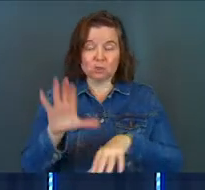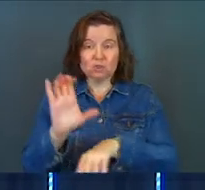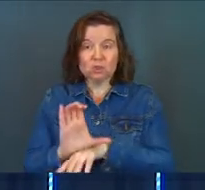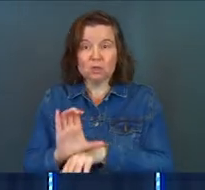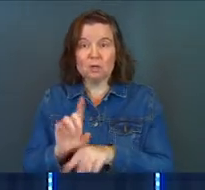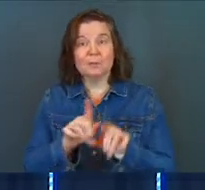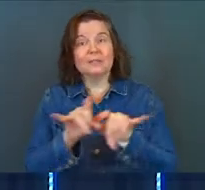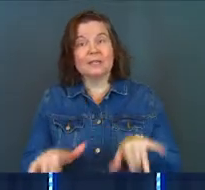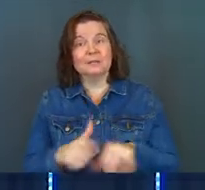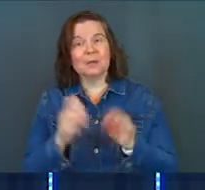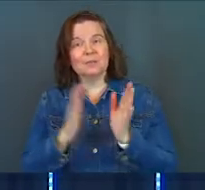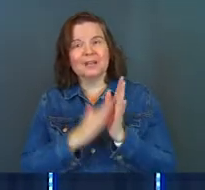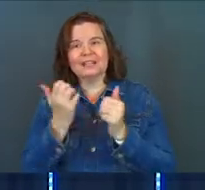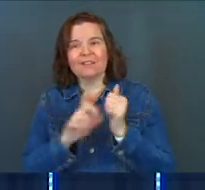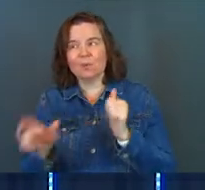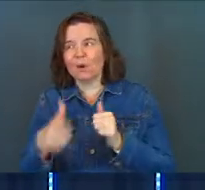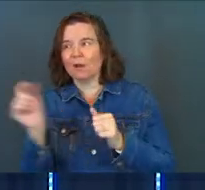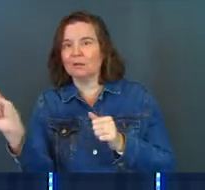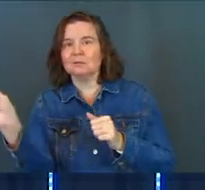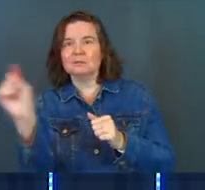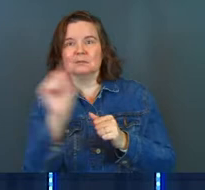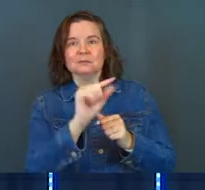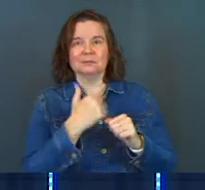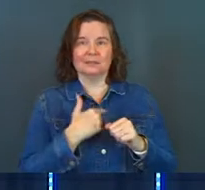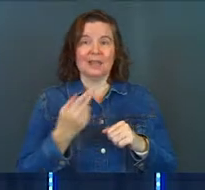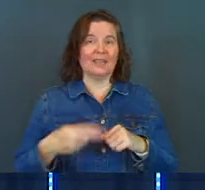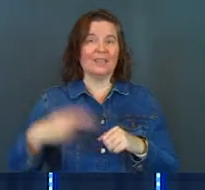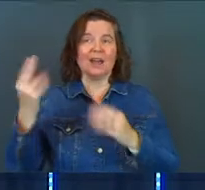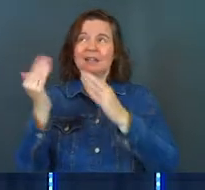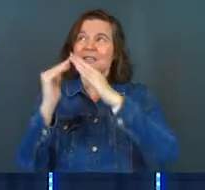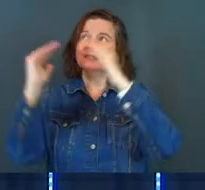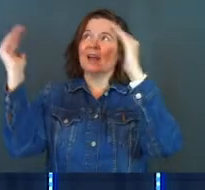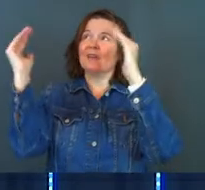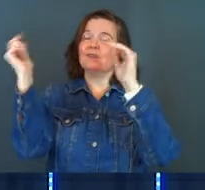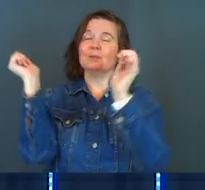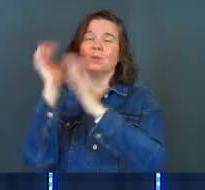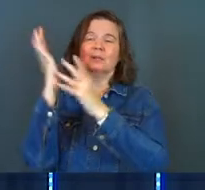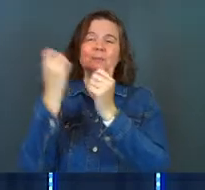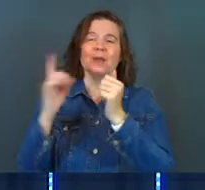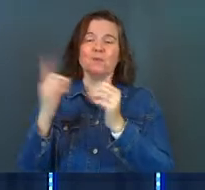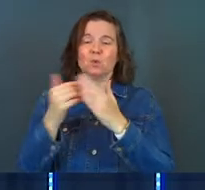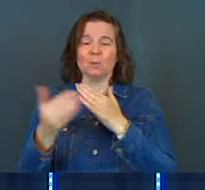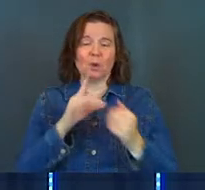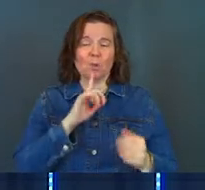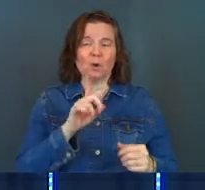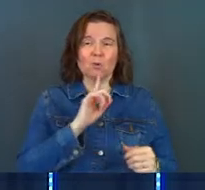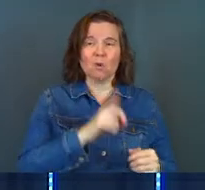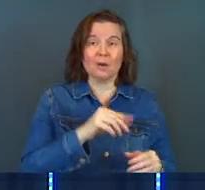church, but also praise him everywhere else. In the highest heavens, praise him everywhere, no matter